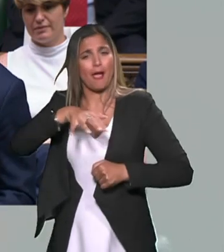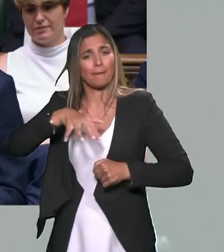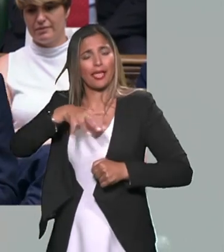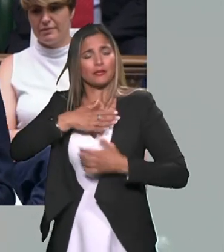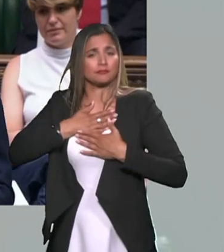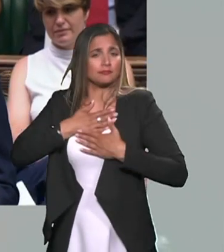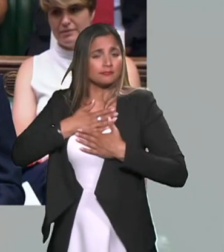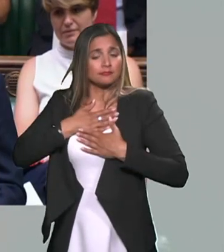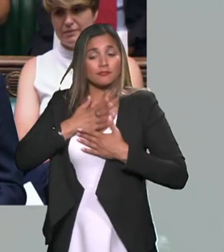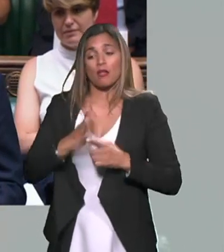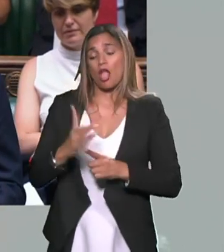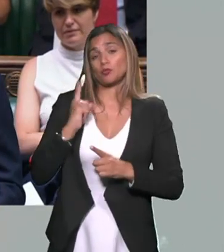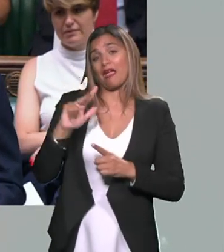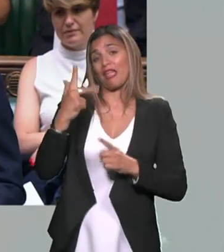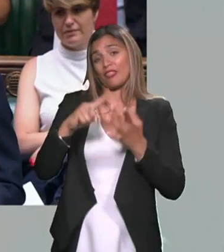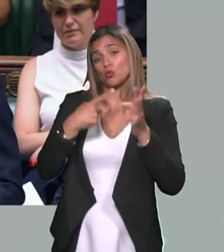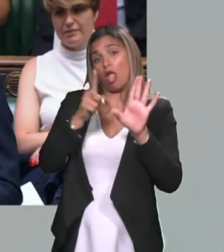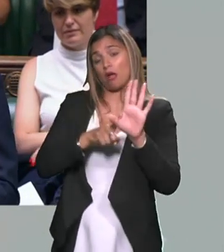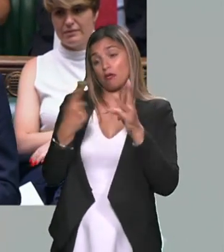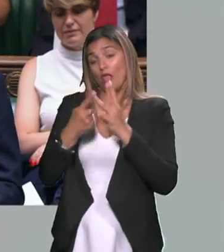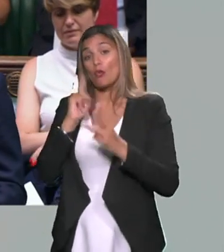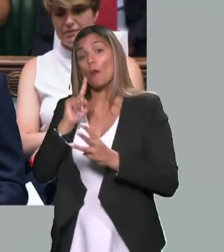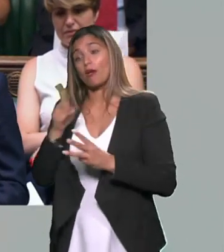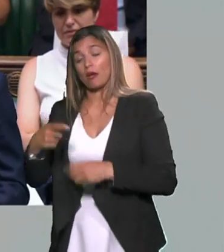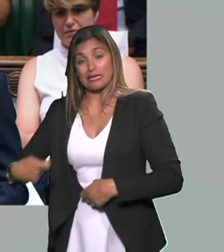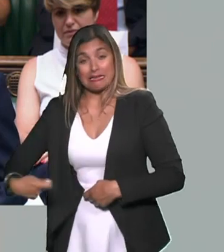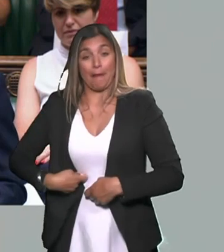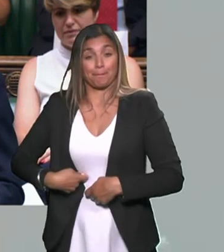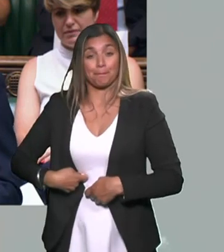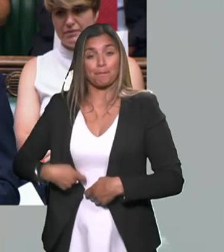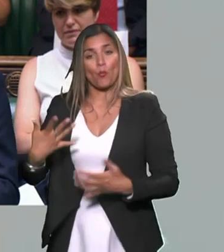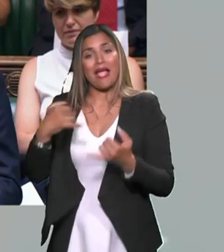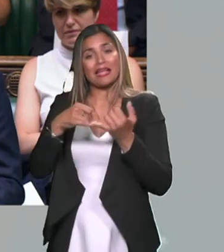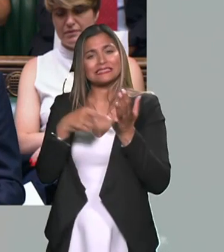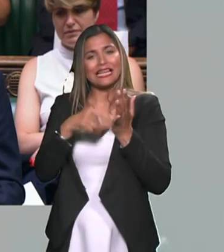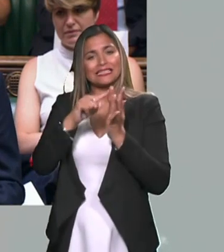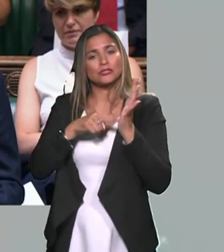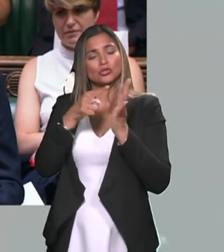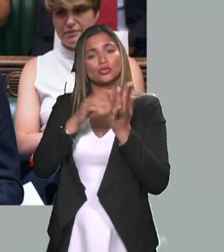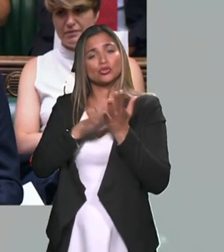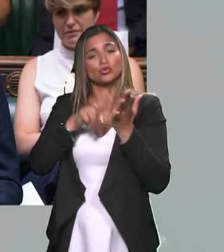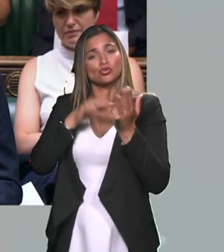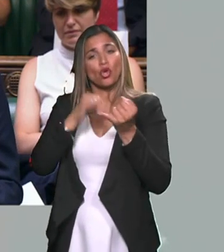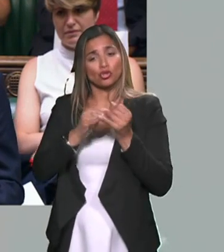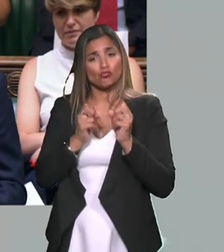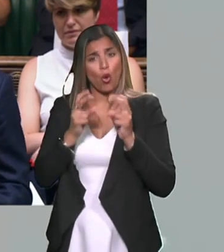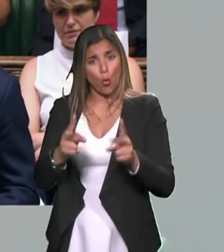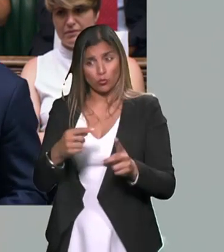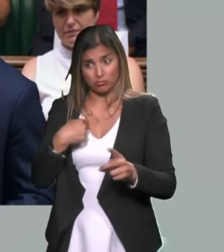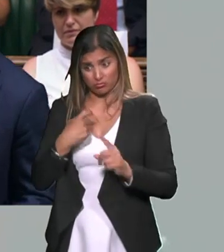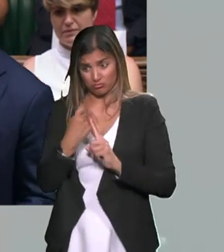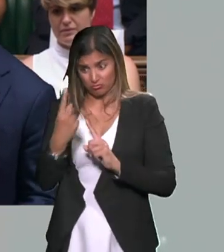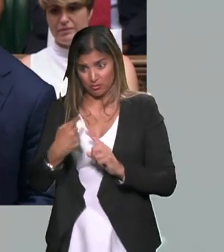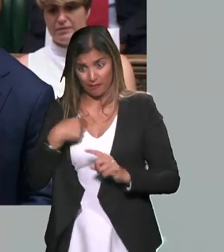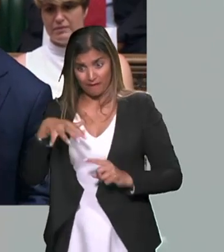week, on the 8th of July, another woman was stabbed in St John's Road, just yards from my family's church that I attended for 15 years, someone I know like the back